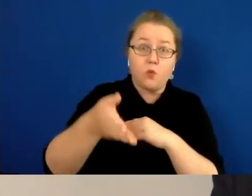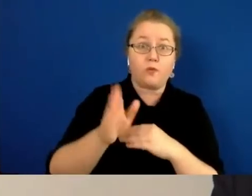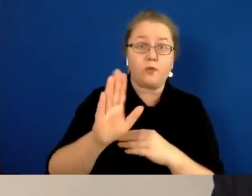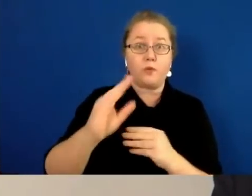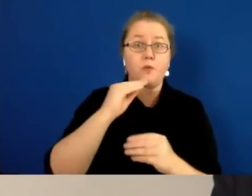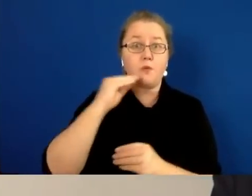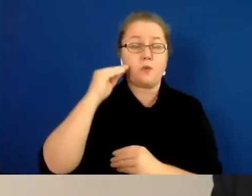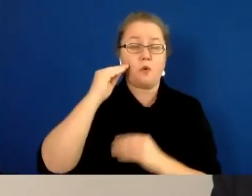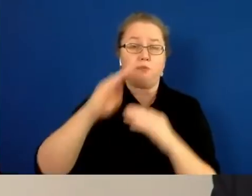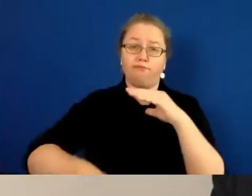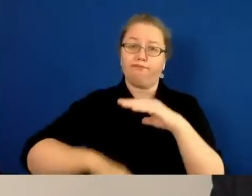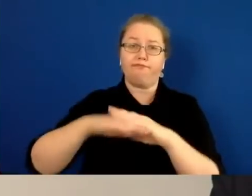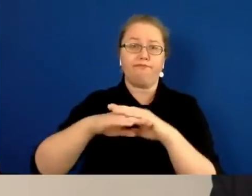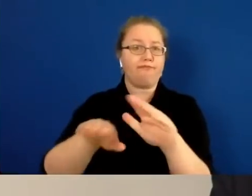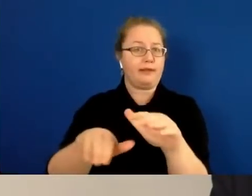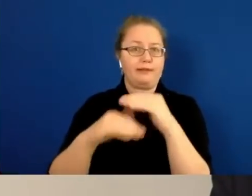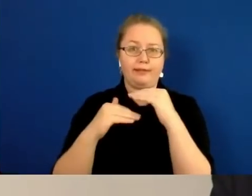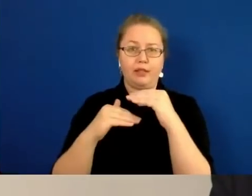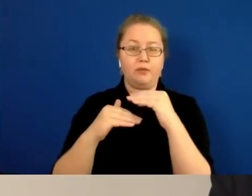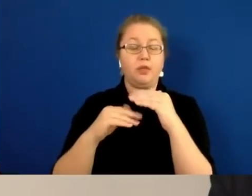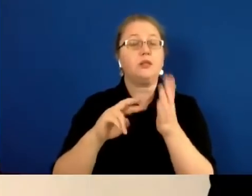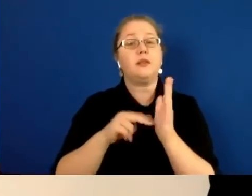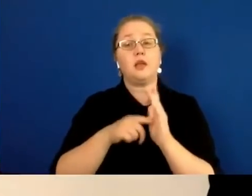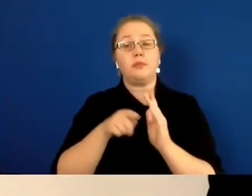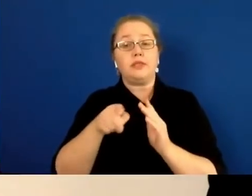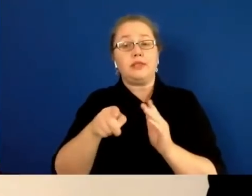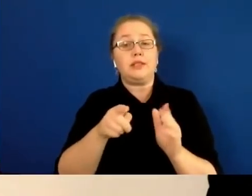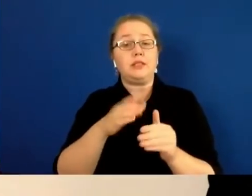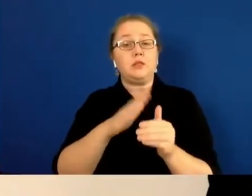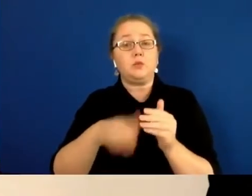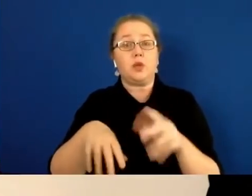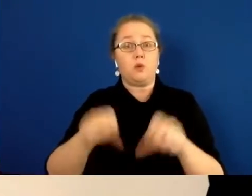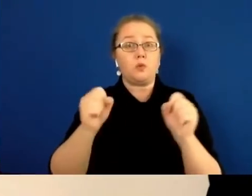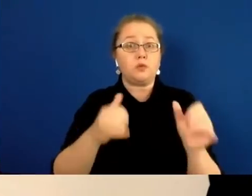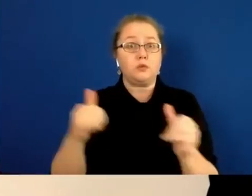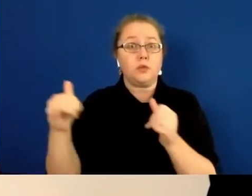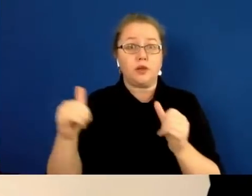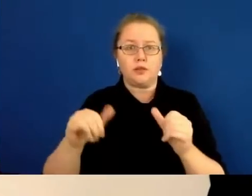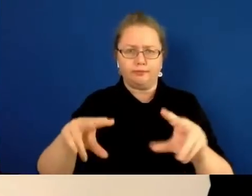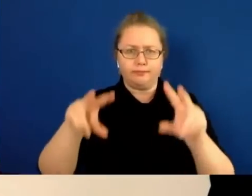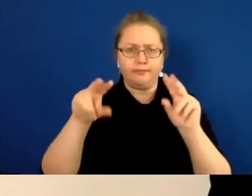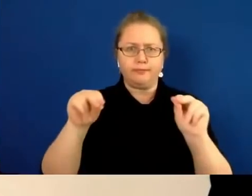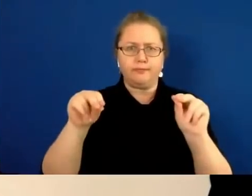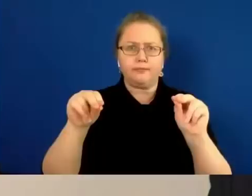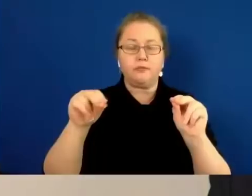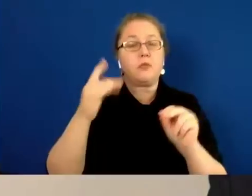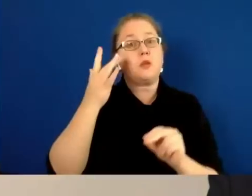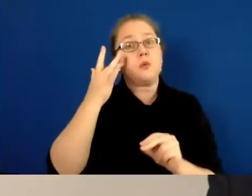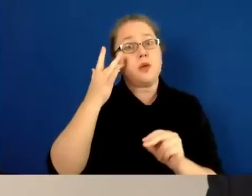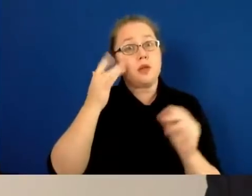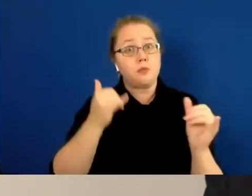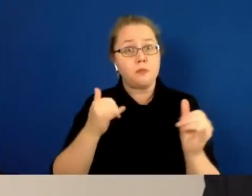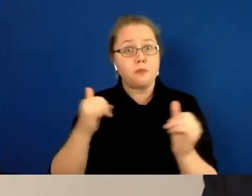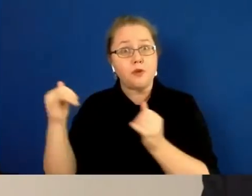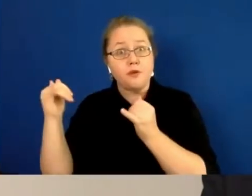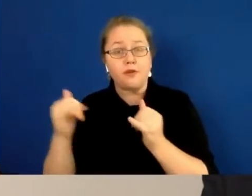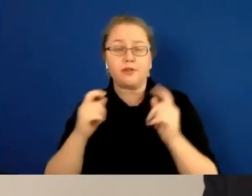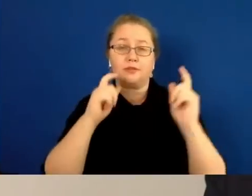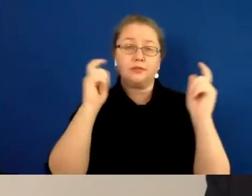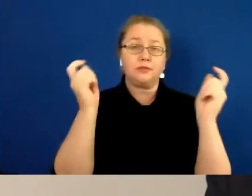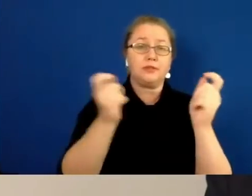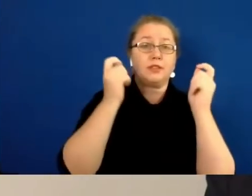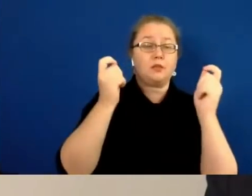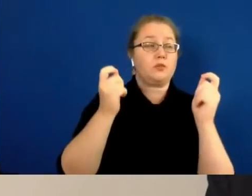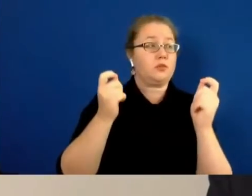groups, making sure that we give the others the space to stay safe, and also, importantly, to respect those